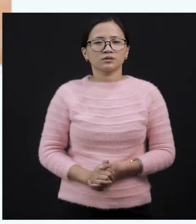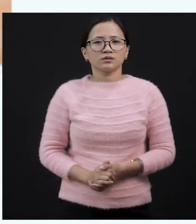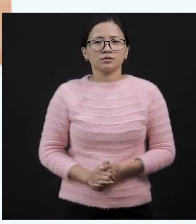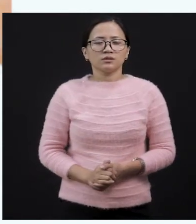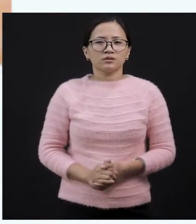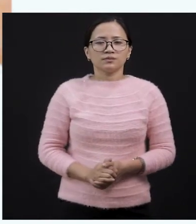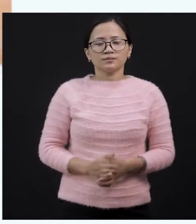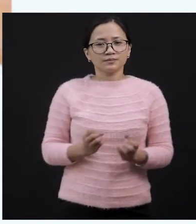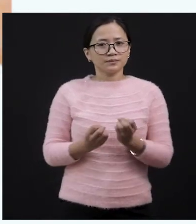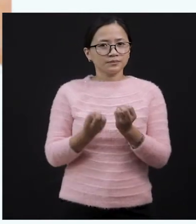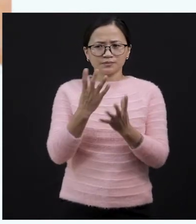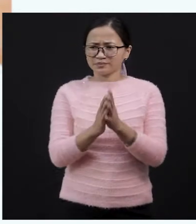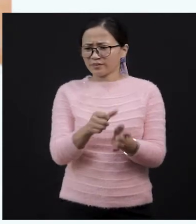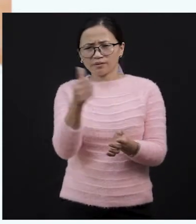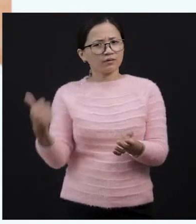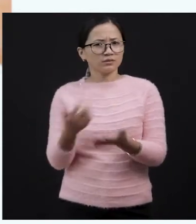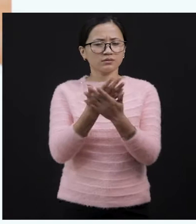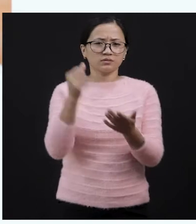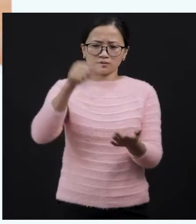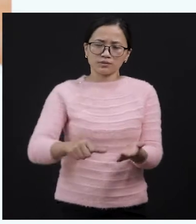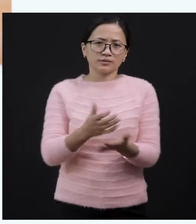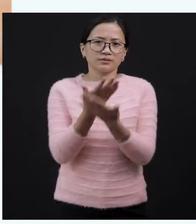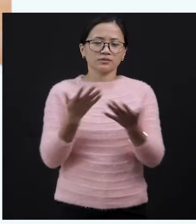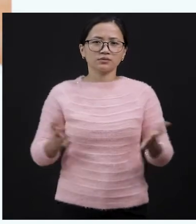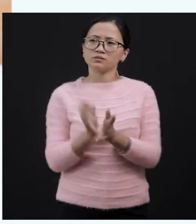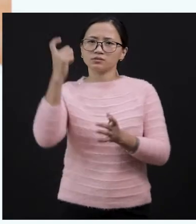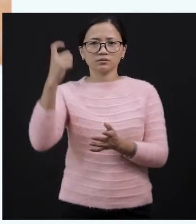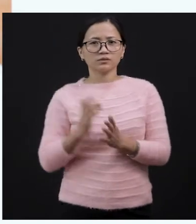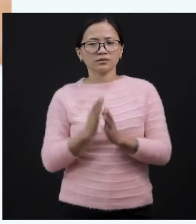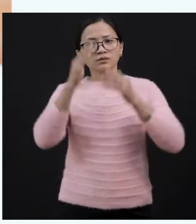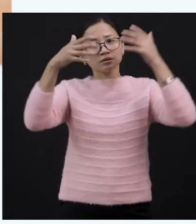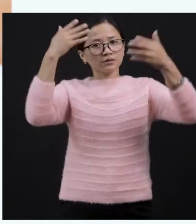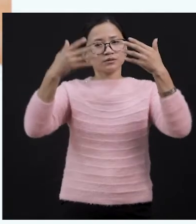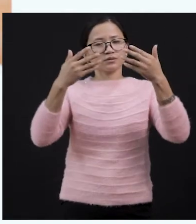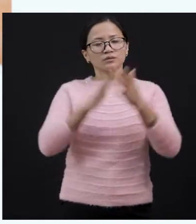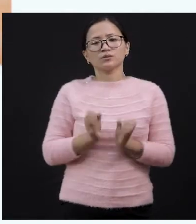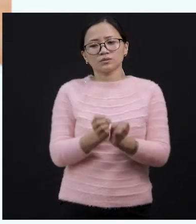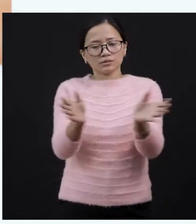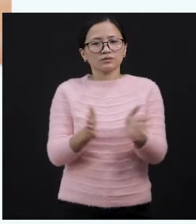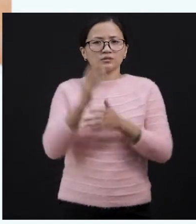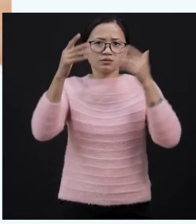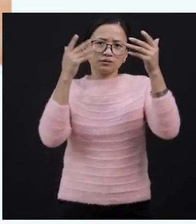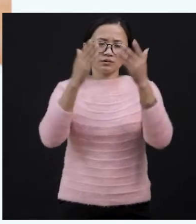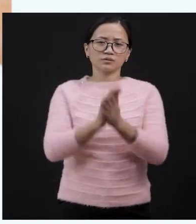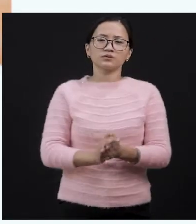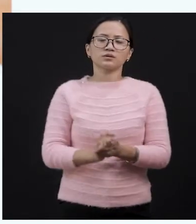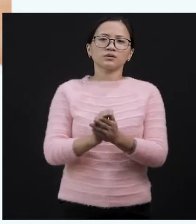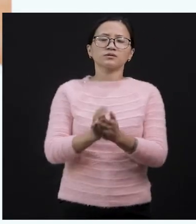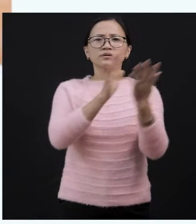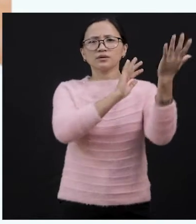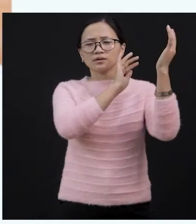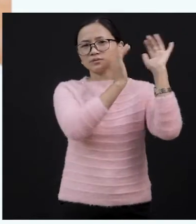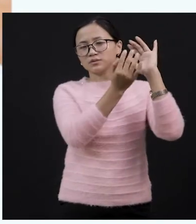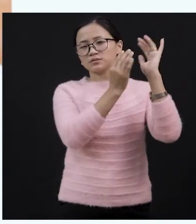Okay? For burning anything, we need air. Without air, in the absence of